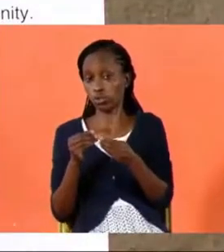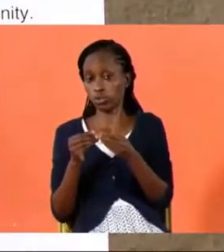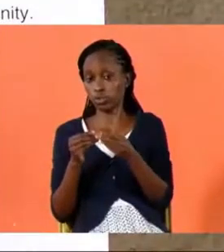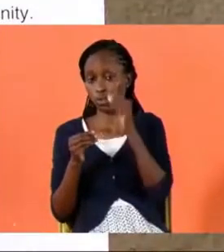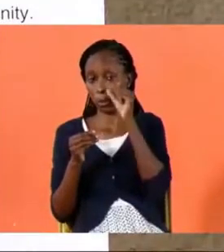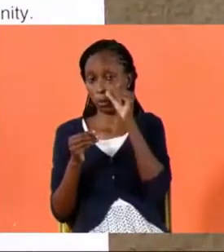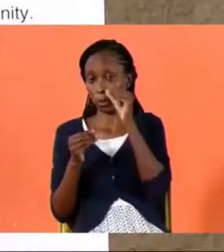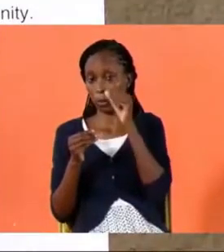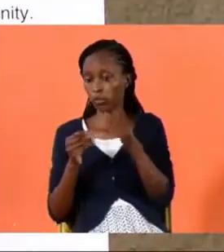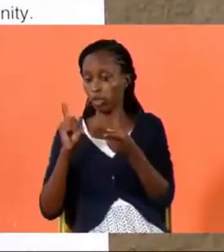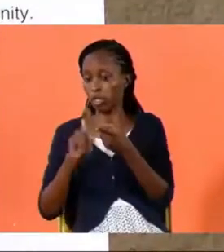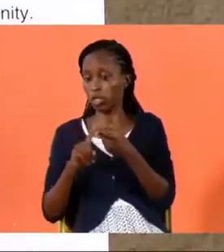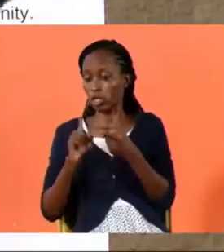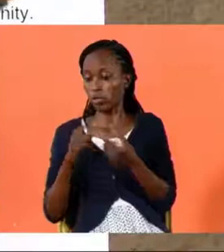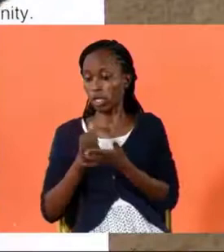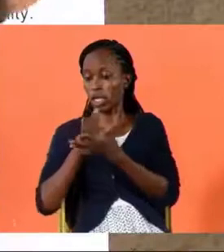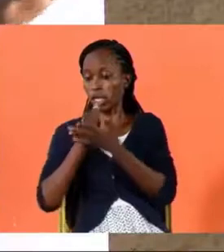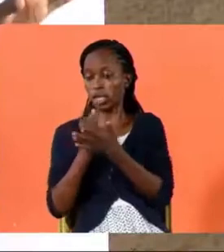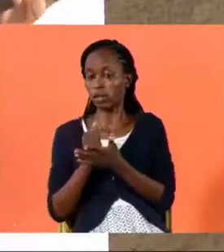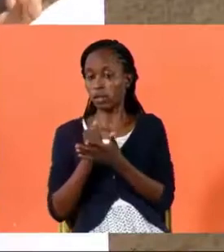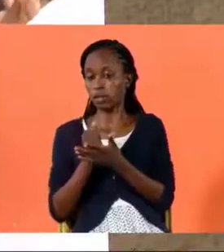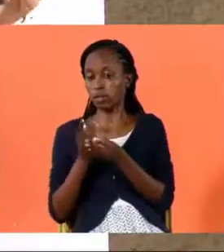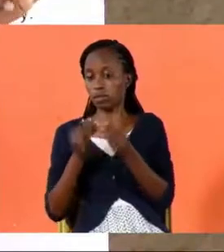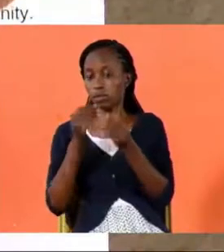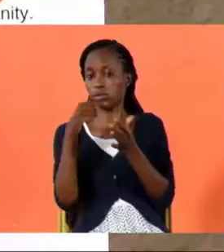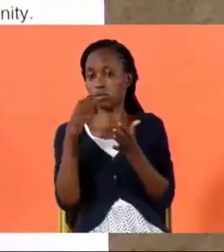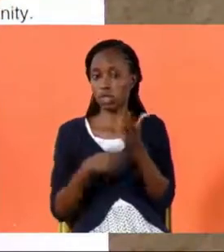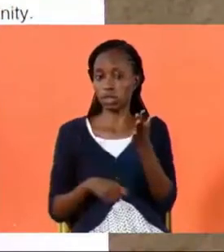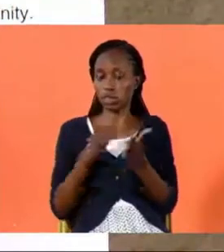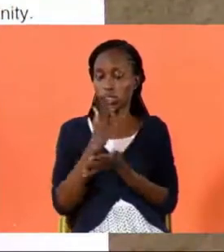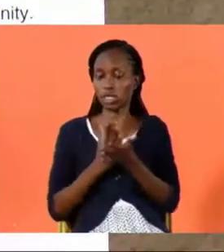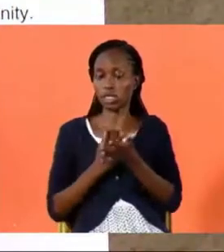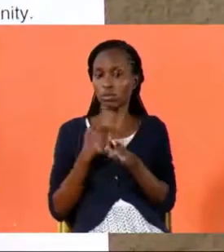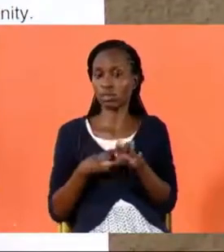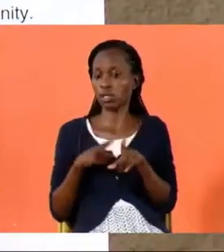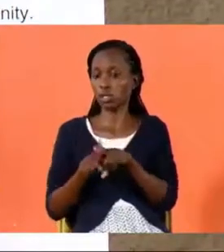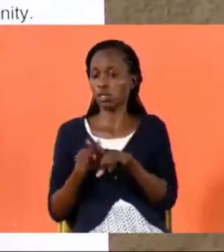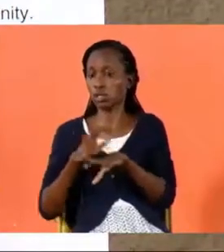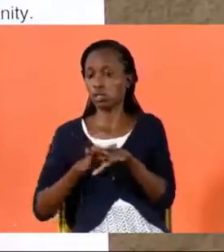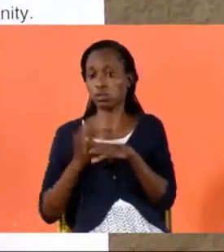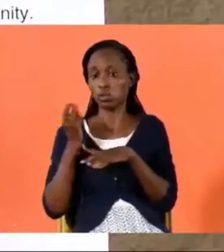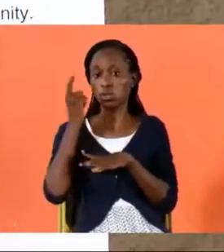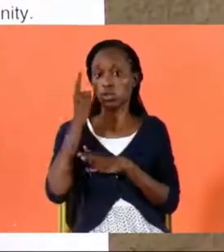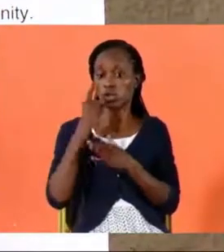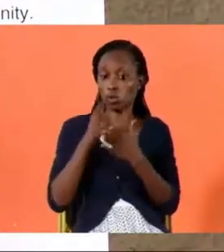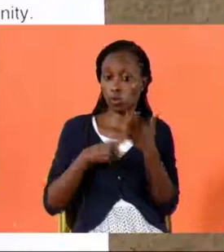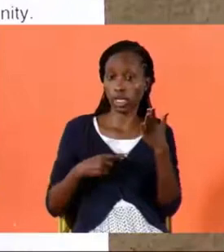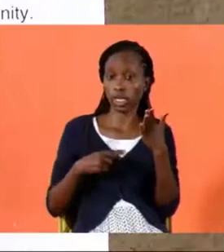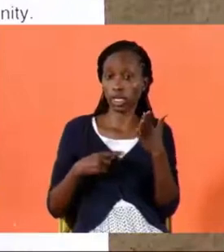broken or oppressive tax system at that point in time. And so sometimes it's also good to understand what the drivers